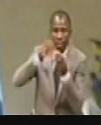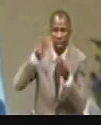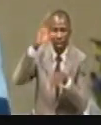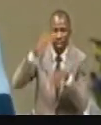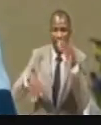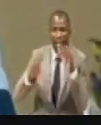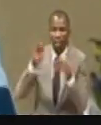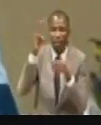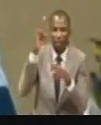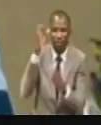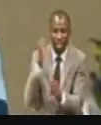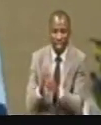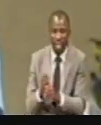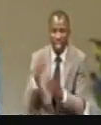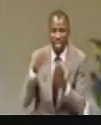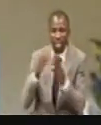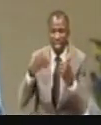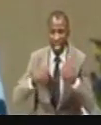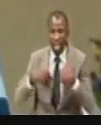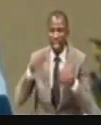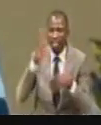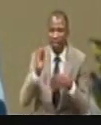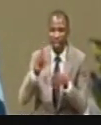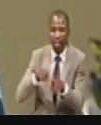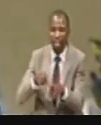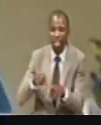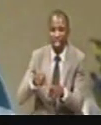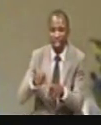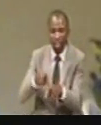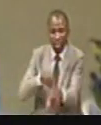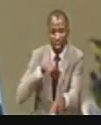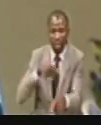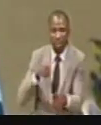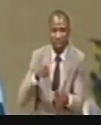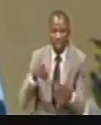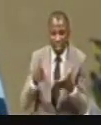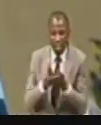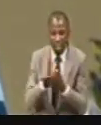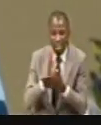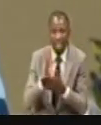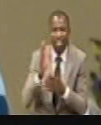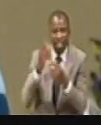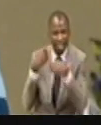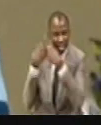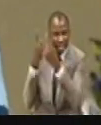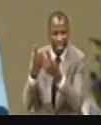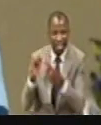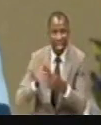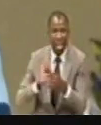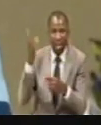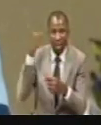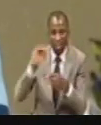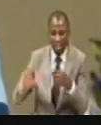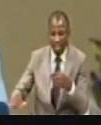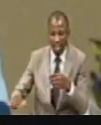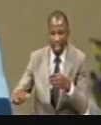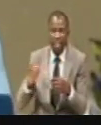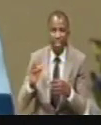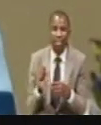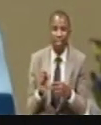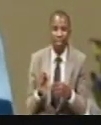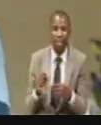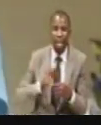on eye problems over 12 years. I can't even remember, it has been long. Right from when I was a